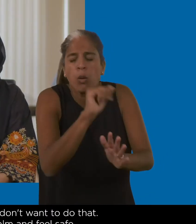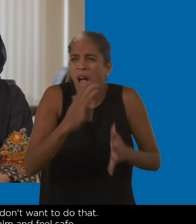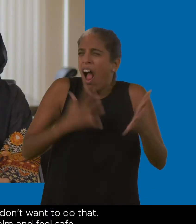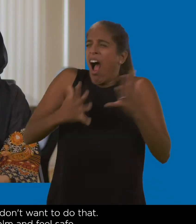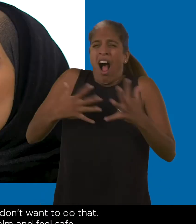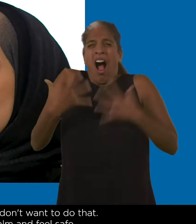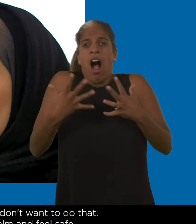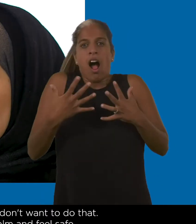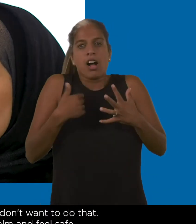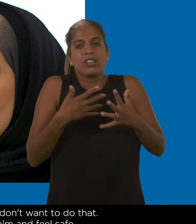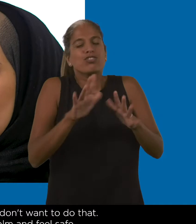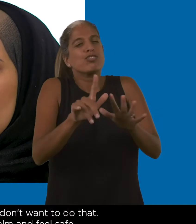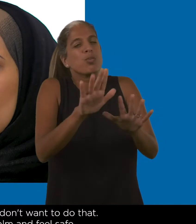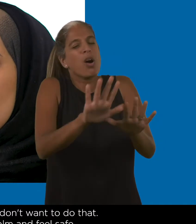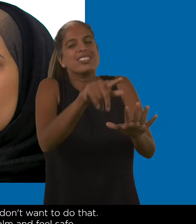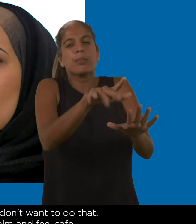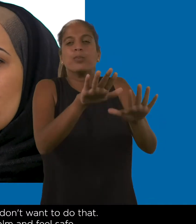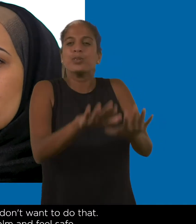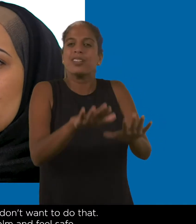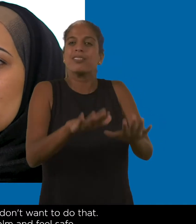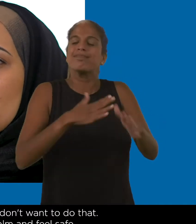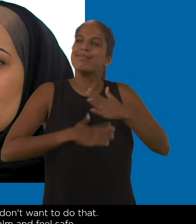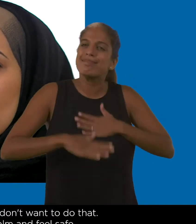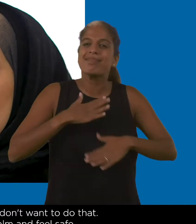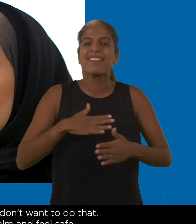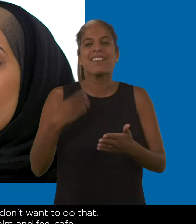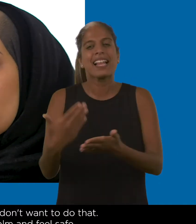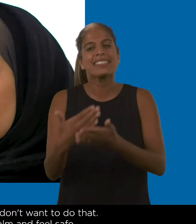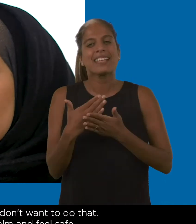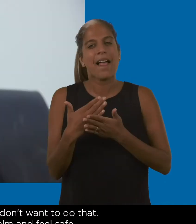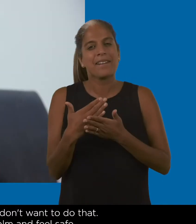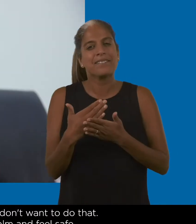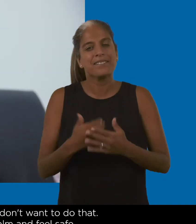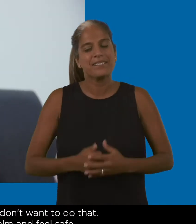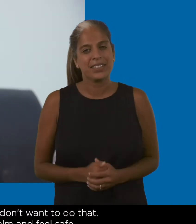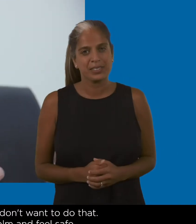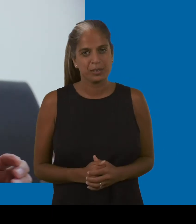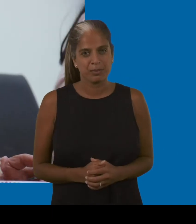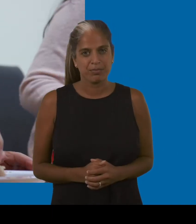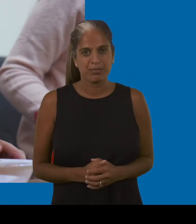and annoyed. And we don't want to do that. We want to help him stay calm and feel safe.